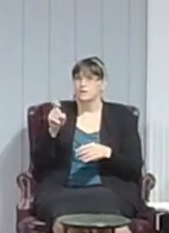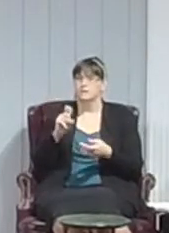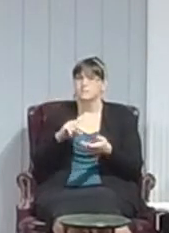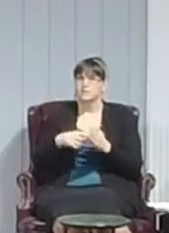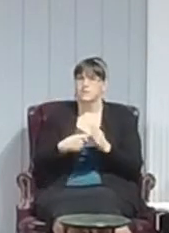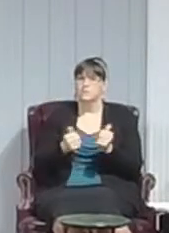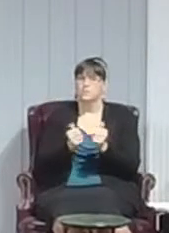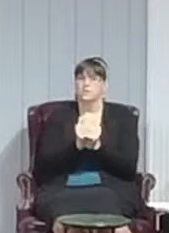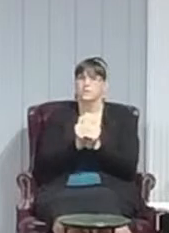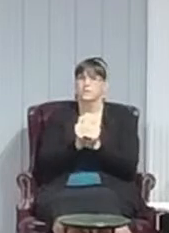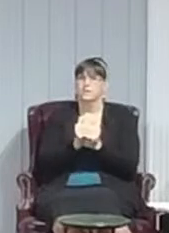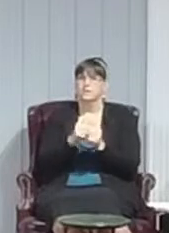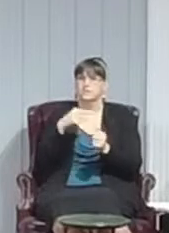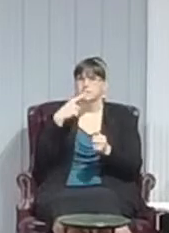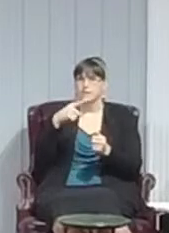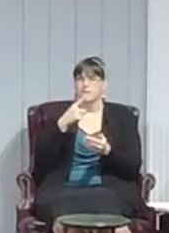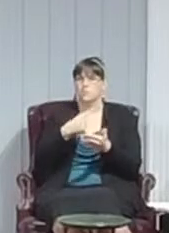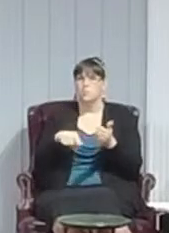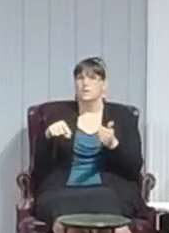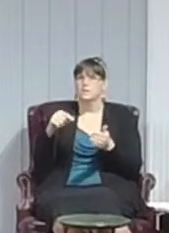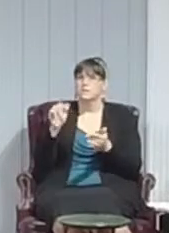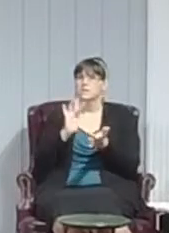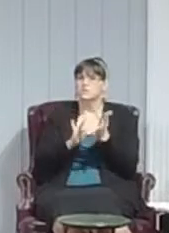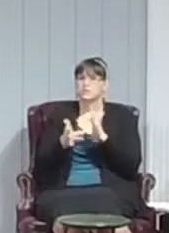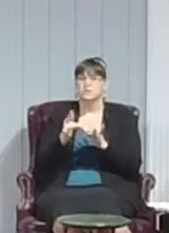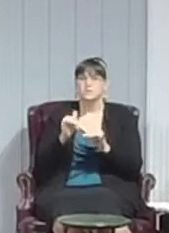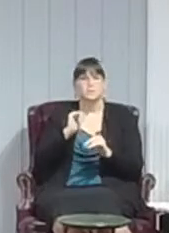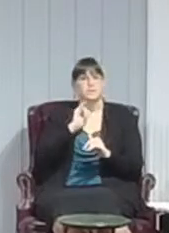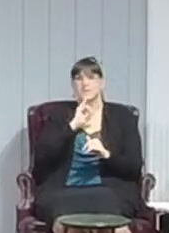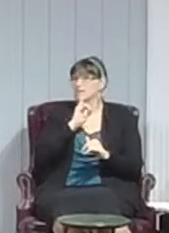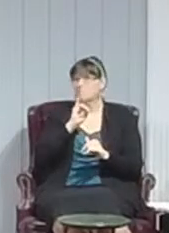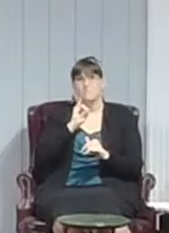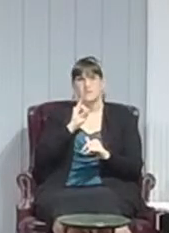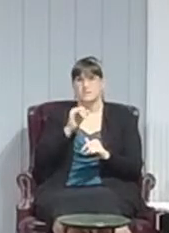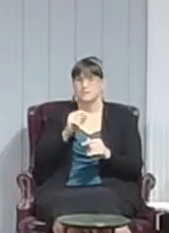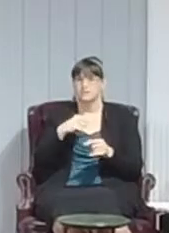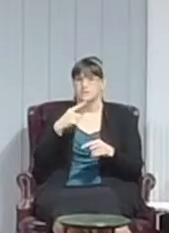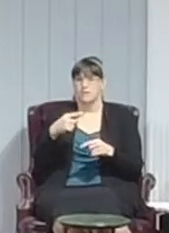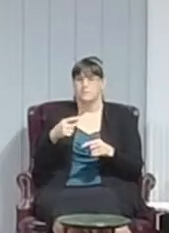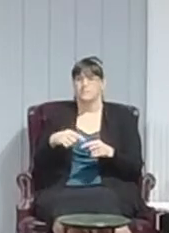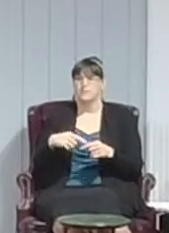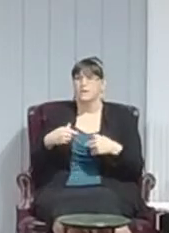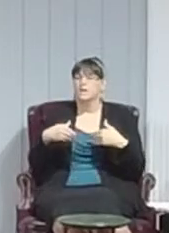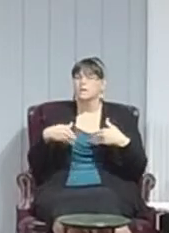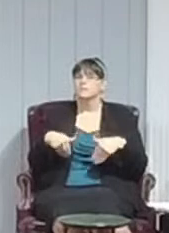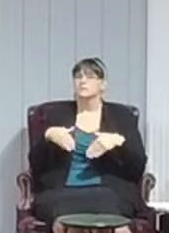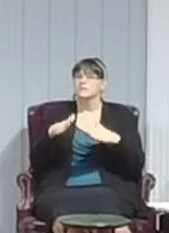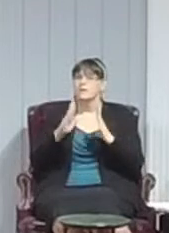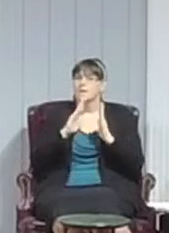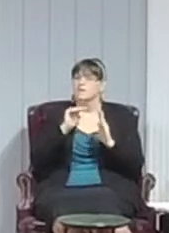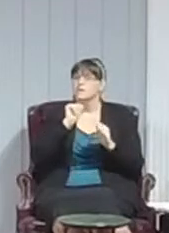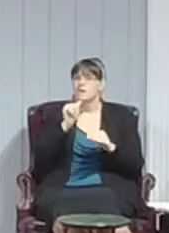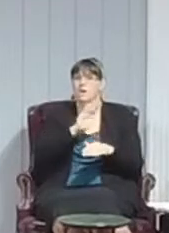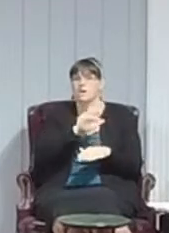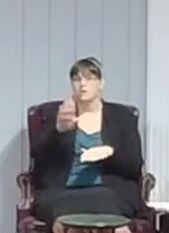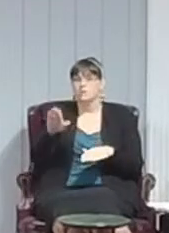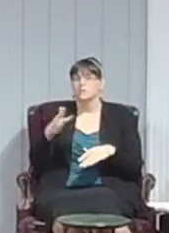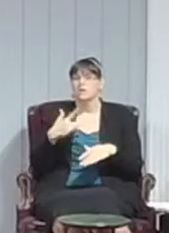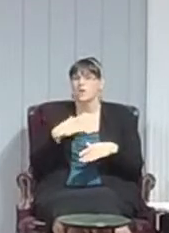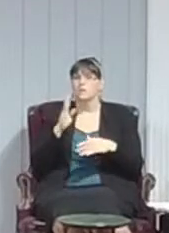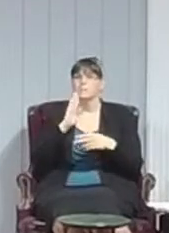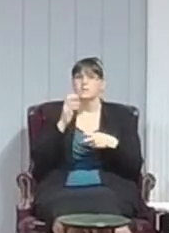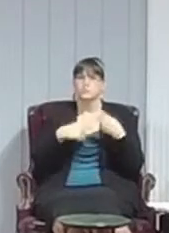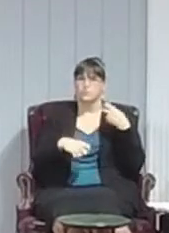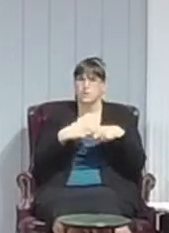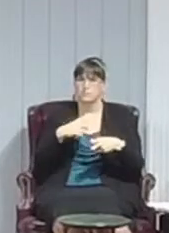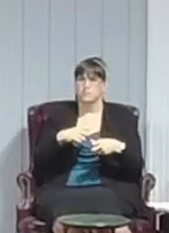start out, first of all, by saying what he's not saying. When Jesus says, "Let not your heart be troubled," he is not saying